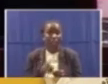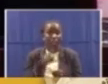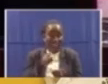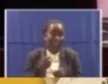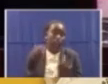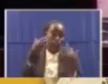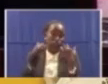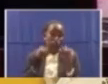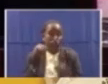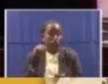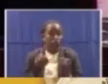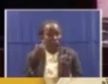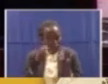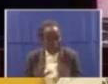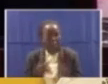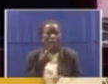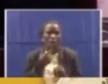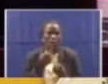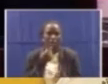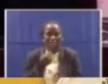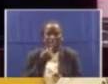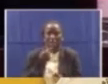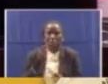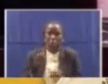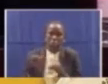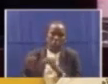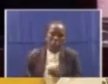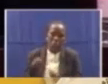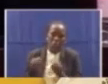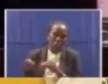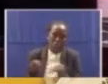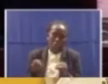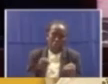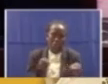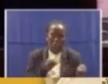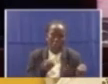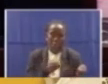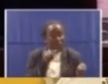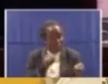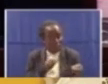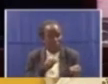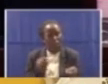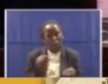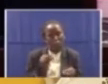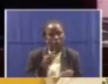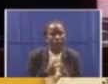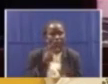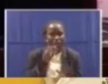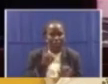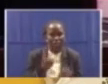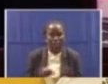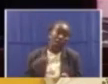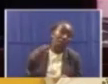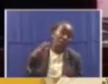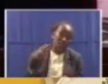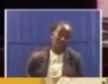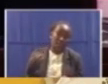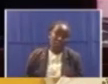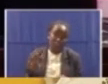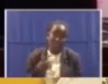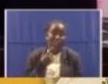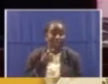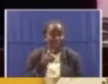complained about the long-delayed judiciary-led administration model, which is yet to be finalized. Minister, you indicated that this